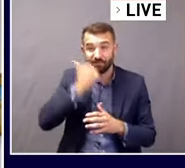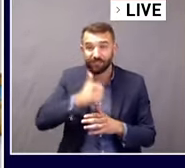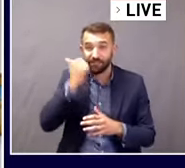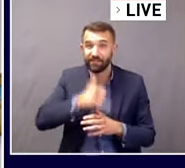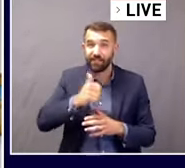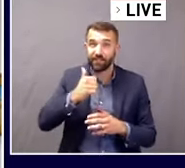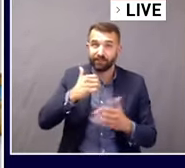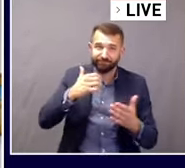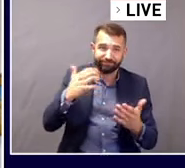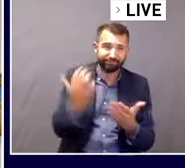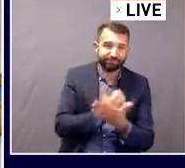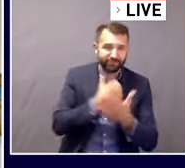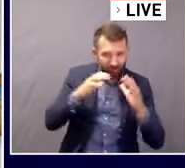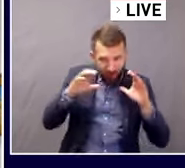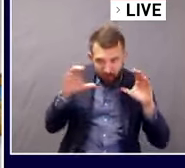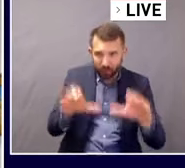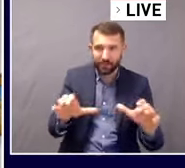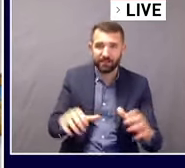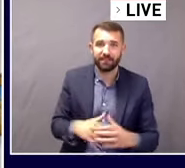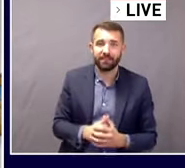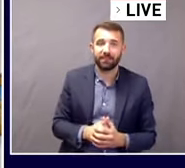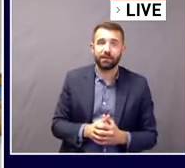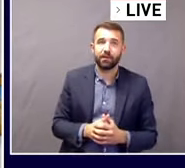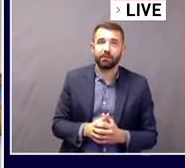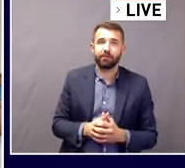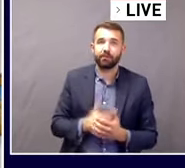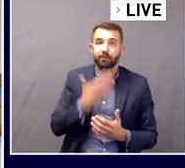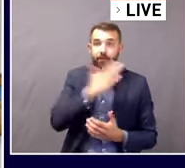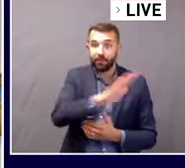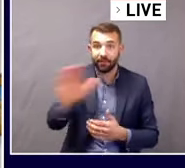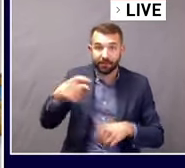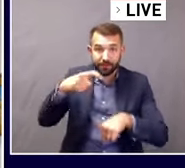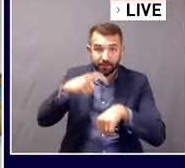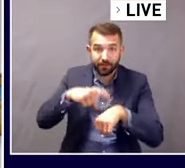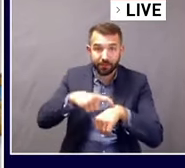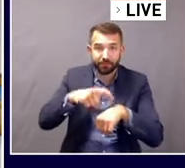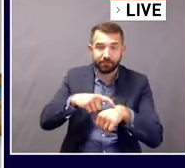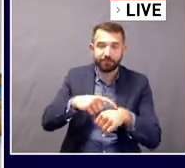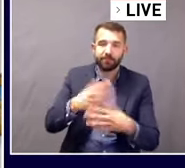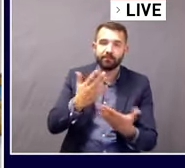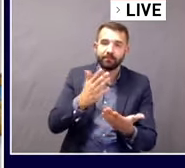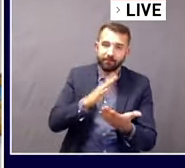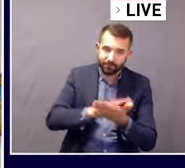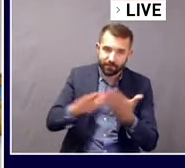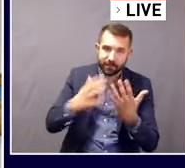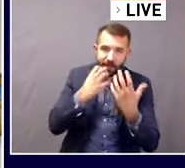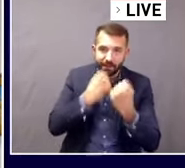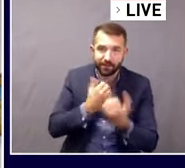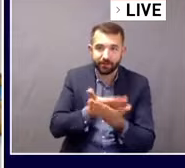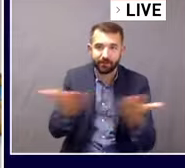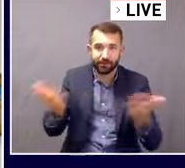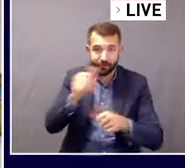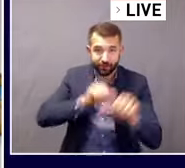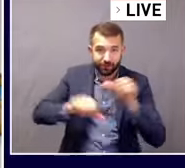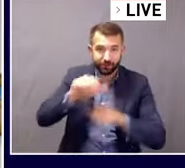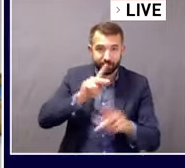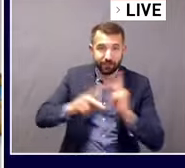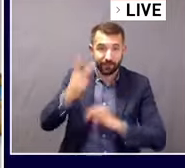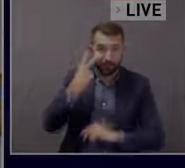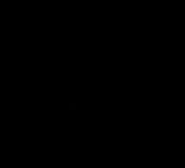seize it. Thank you all for your time this afternoon. As always, please be kind and take care of one another. We'll talk again on Thursday.